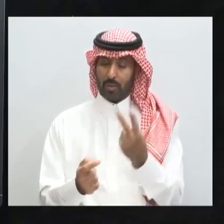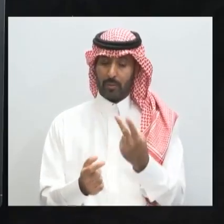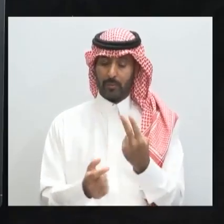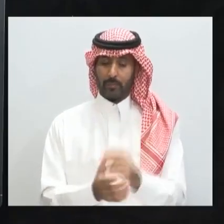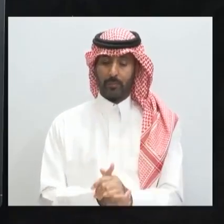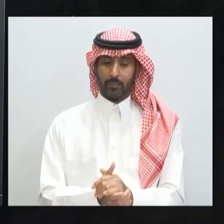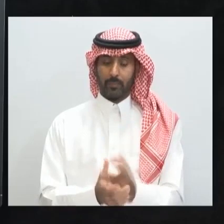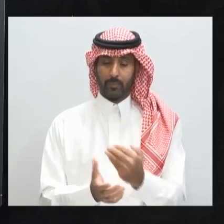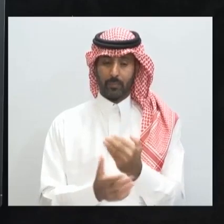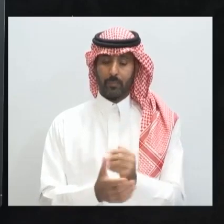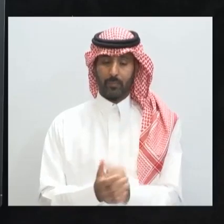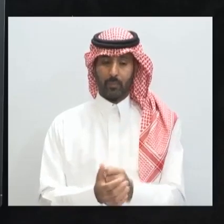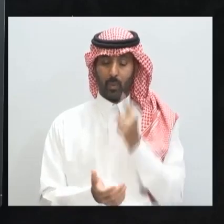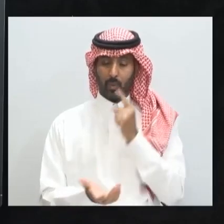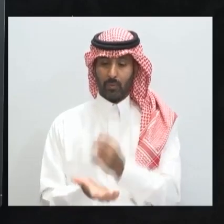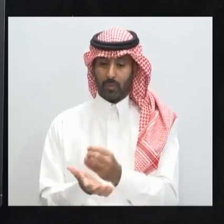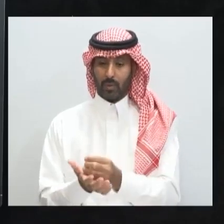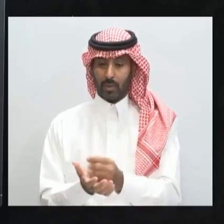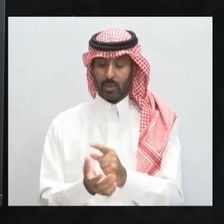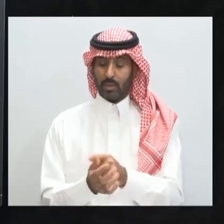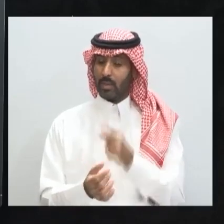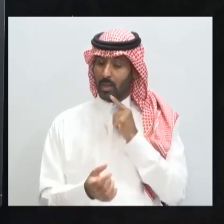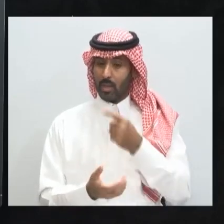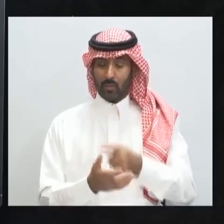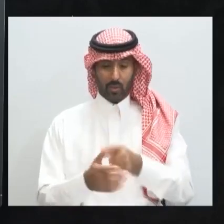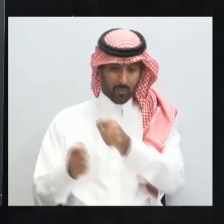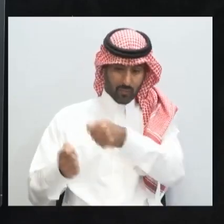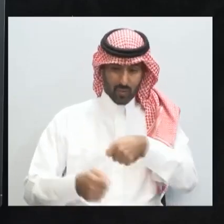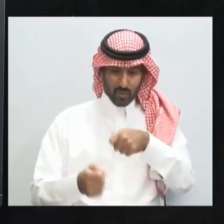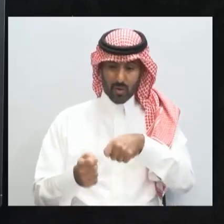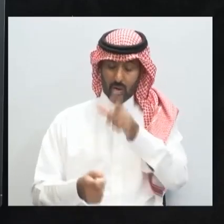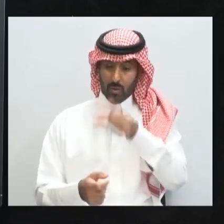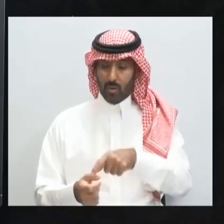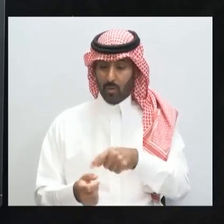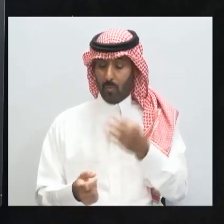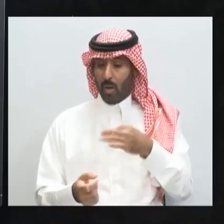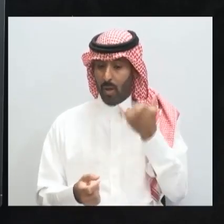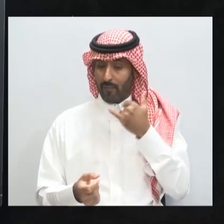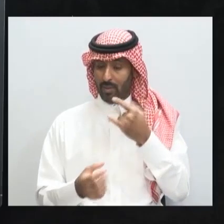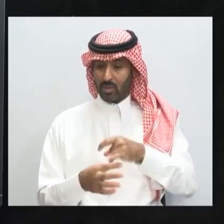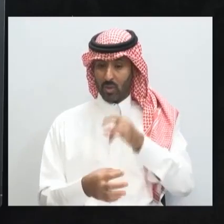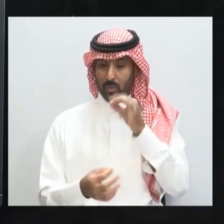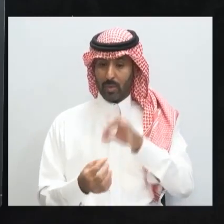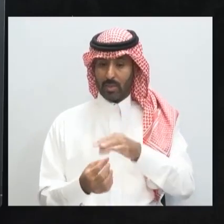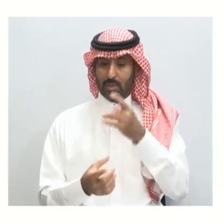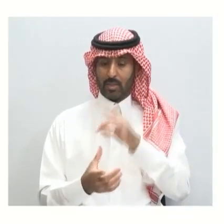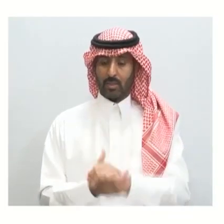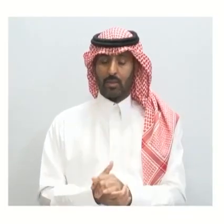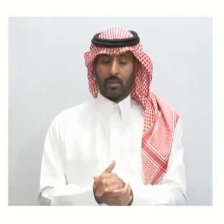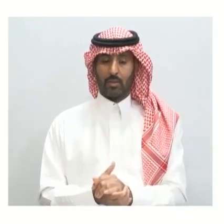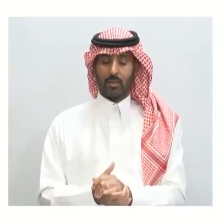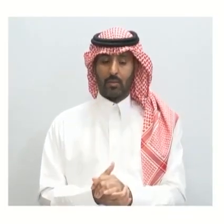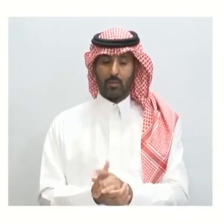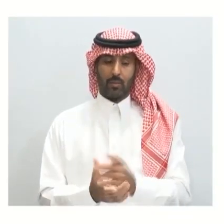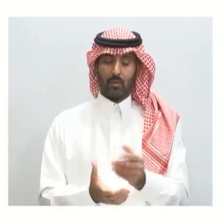One lucrative crop for many farmers is soybeans. Now one, and I am telling you that the other